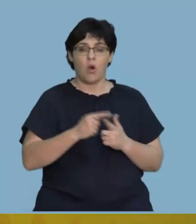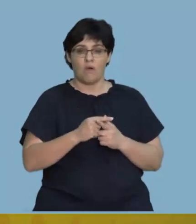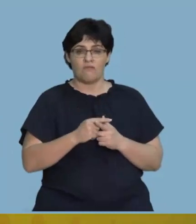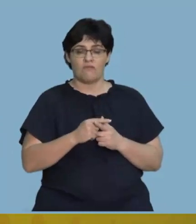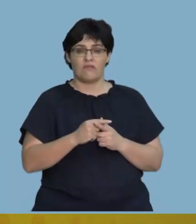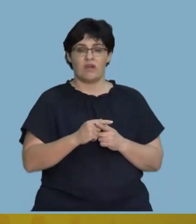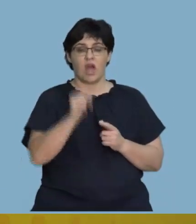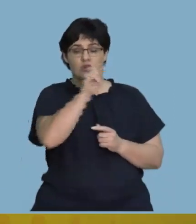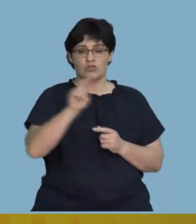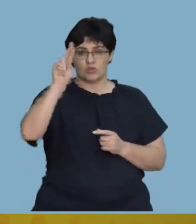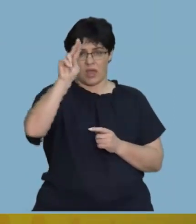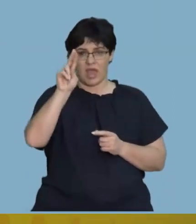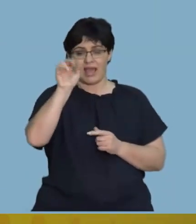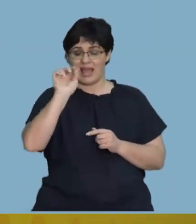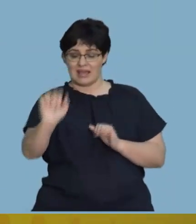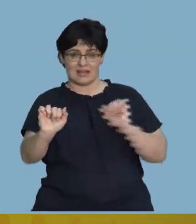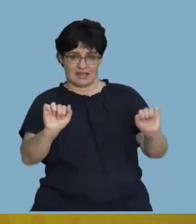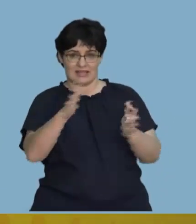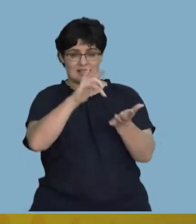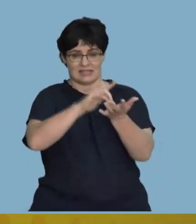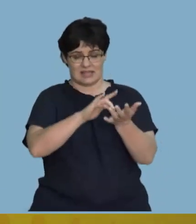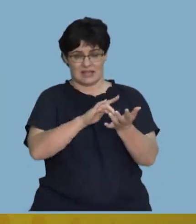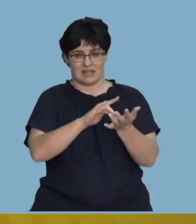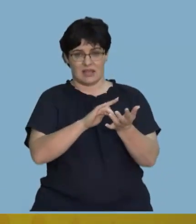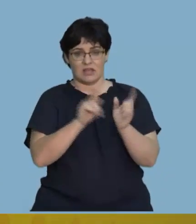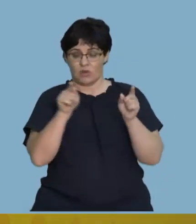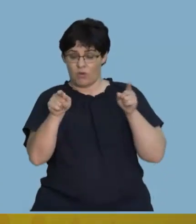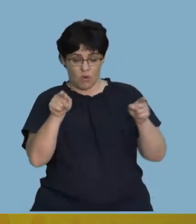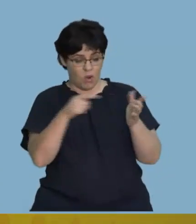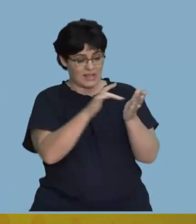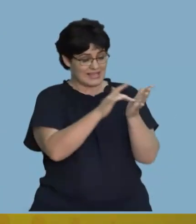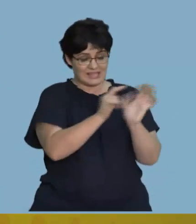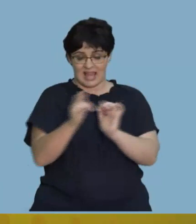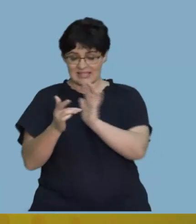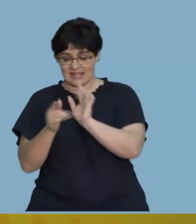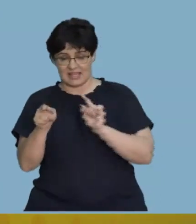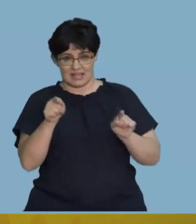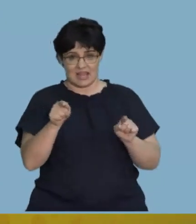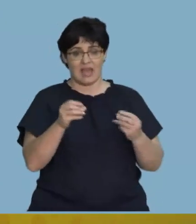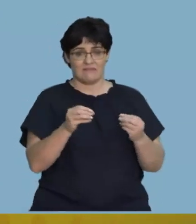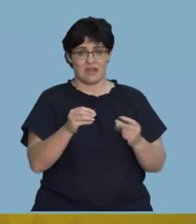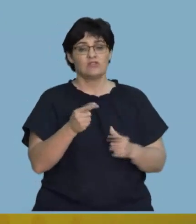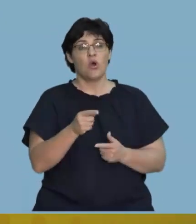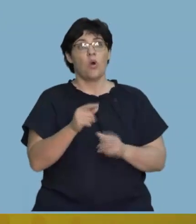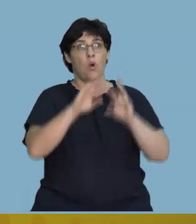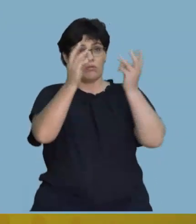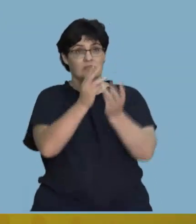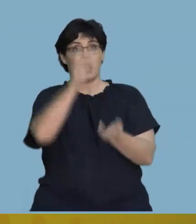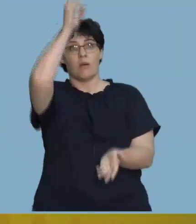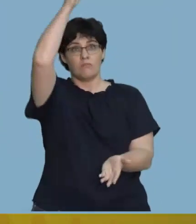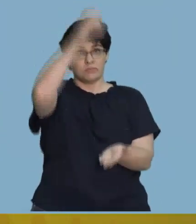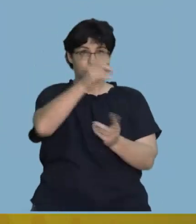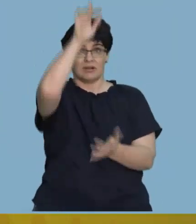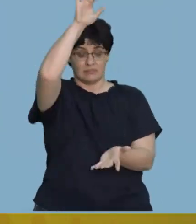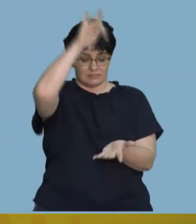distance between their centers. So the main emphasis is between the centers. So gravity is the phenomenon as explained